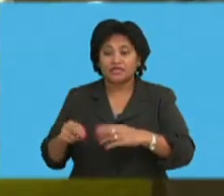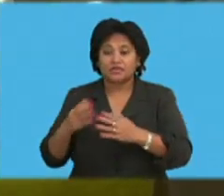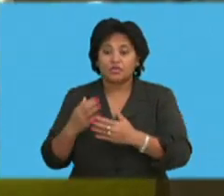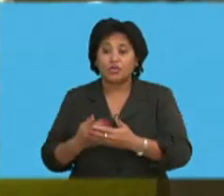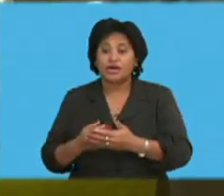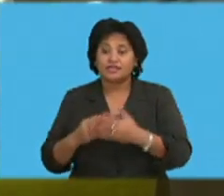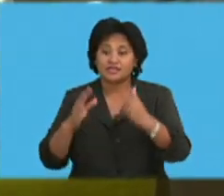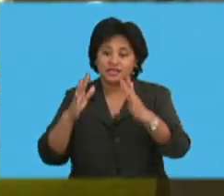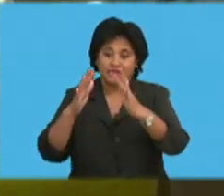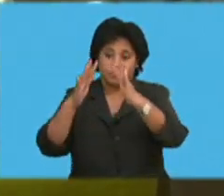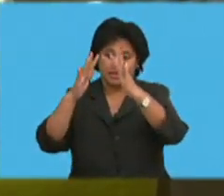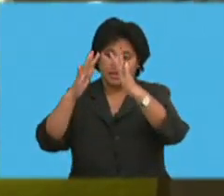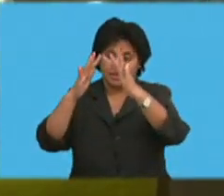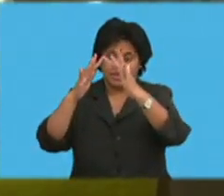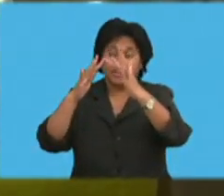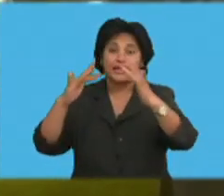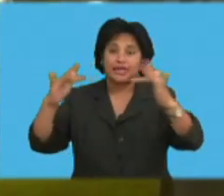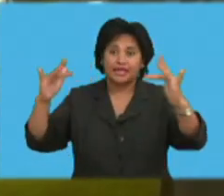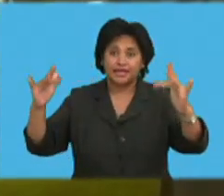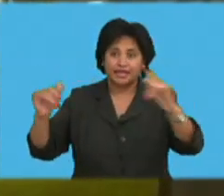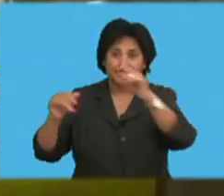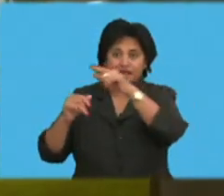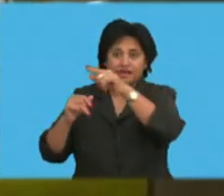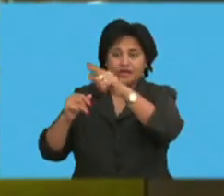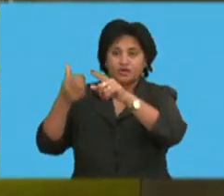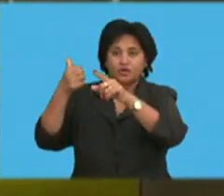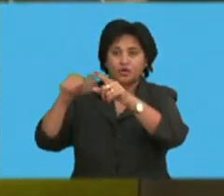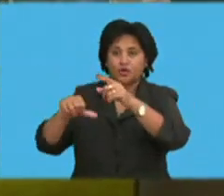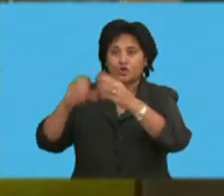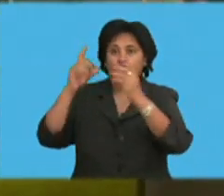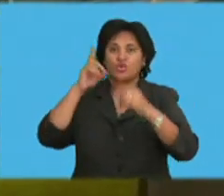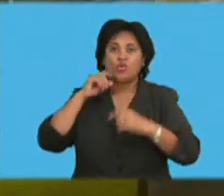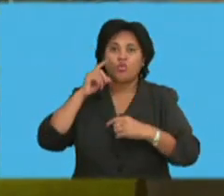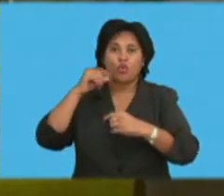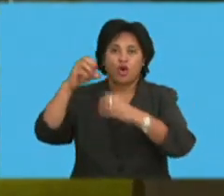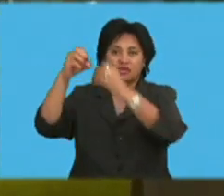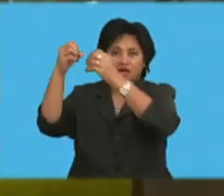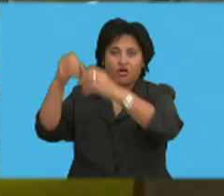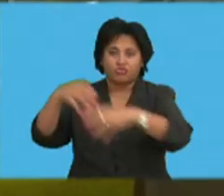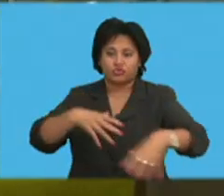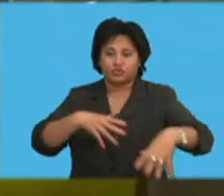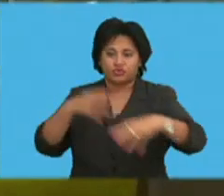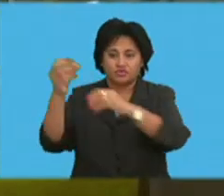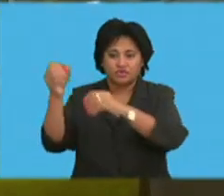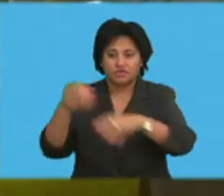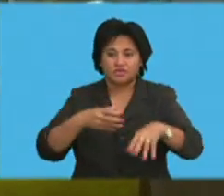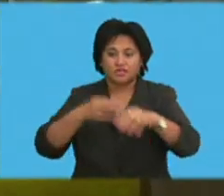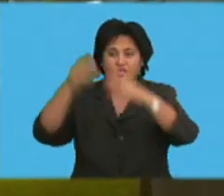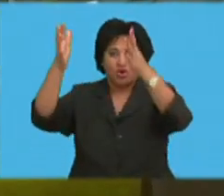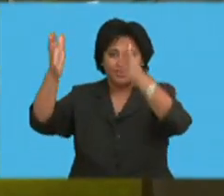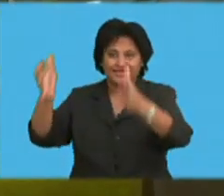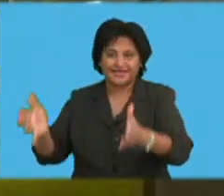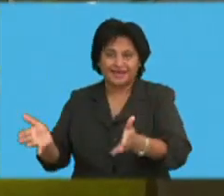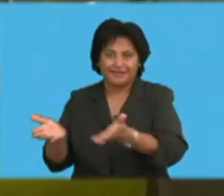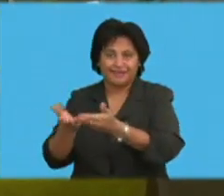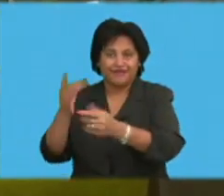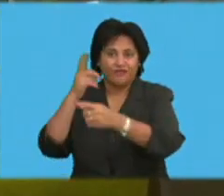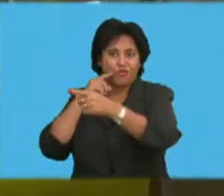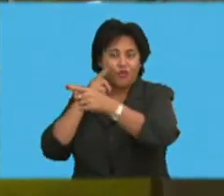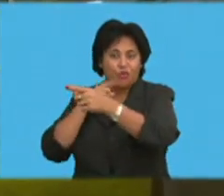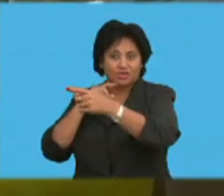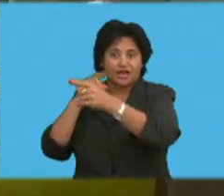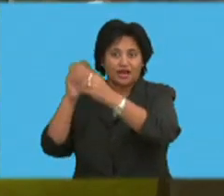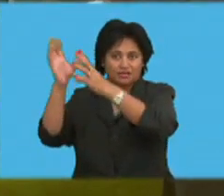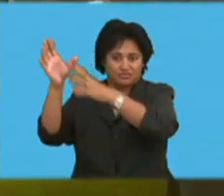reservoir, and it's for that public purpose to provide water to maybe thousands of people, if the state after a period of time